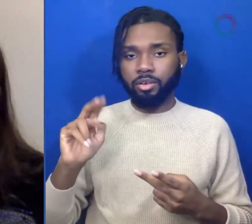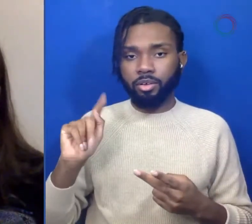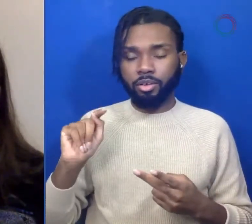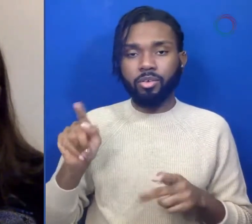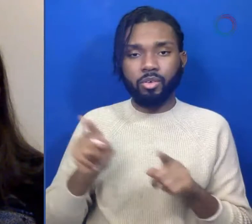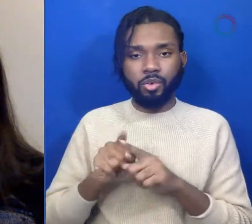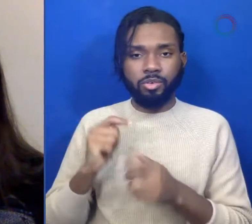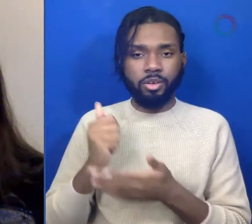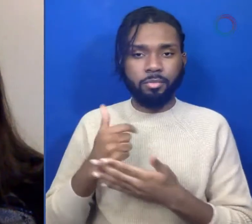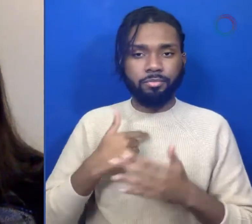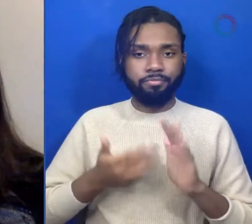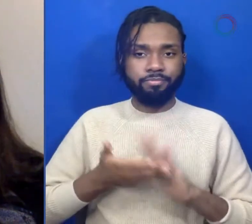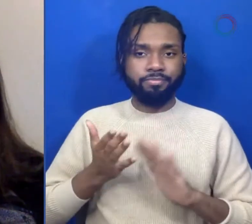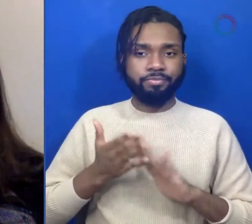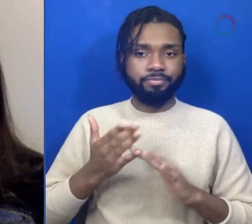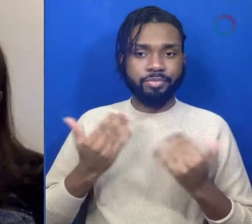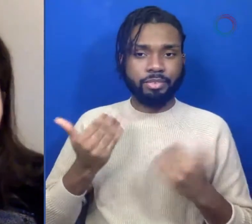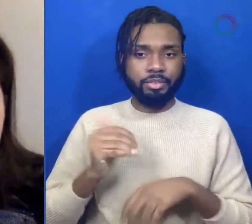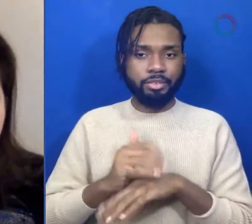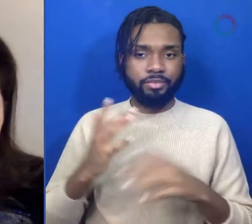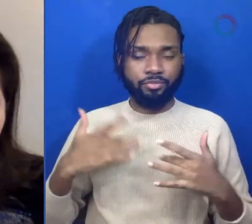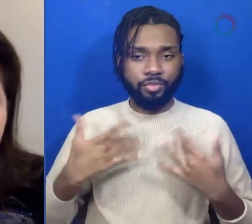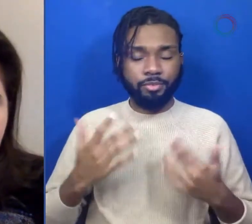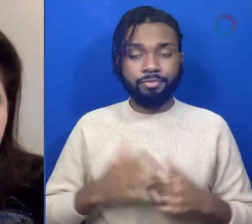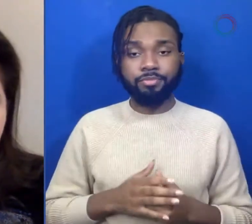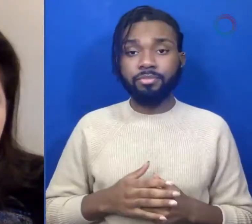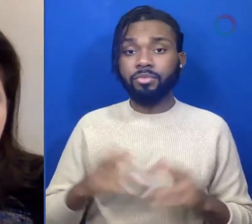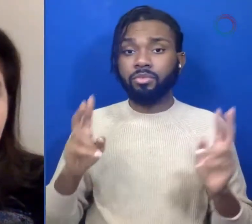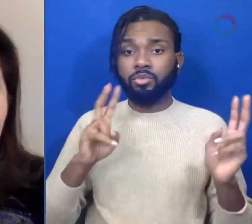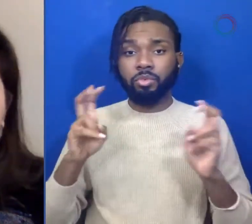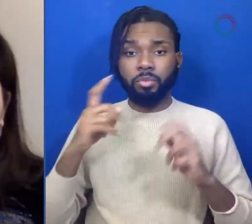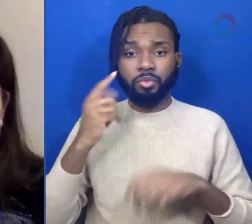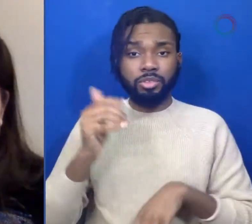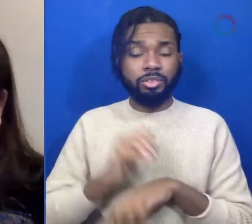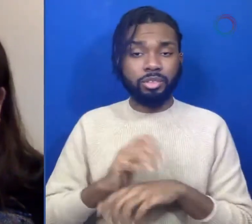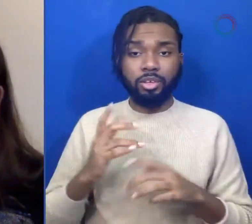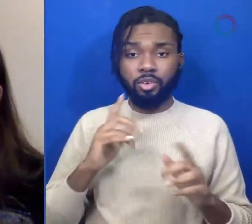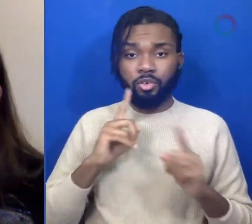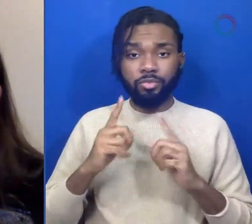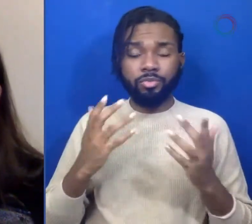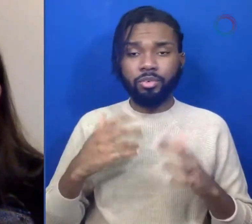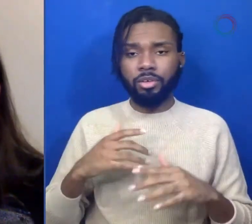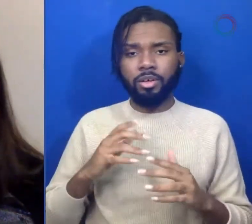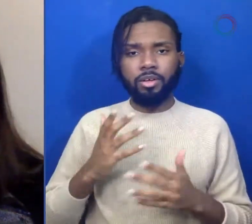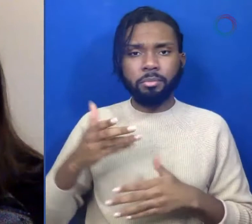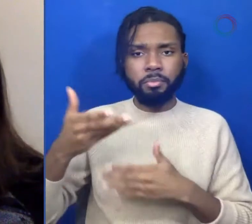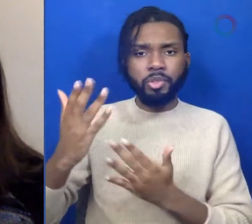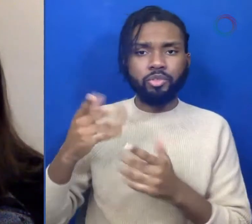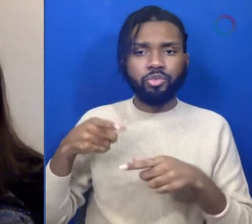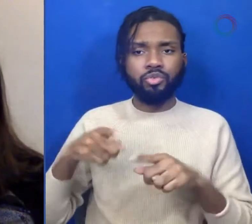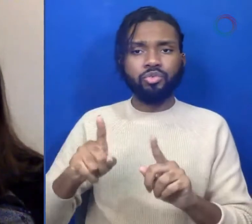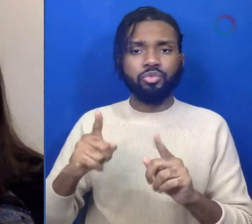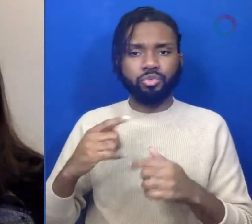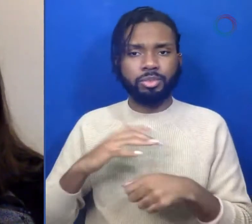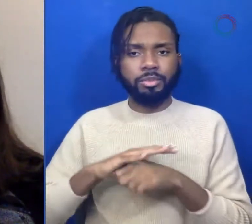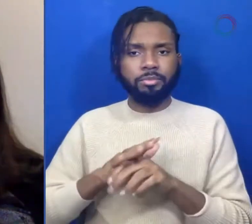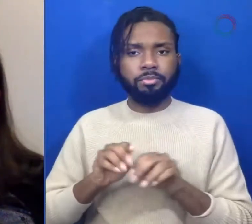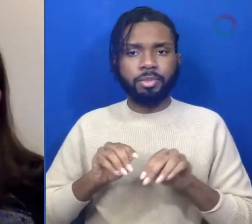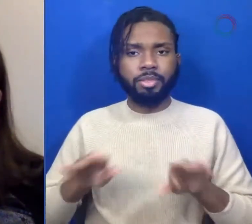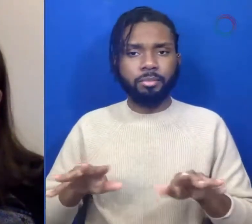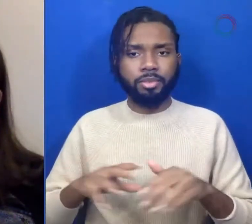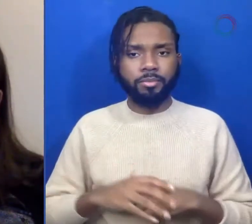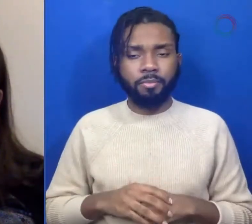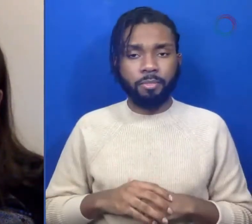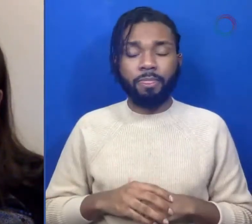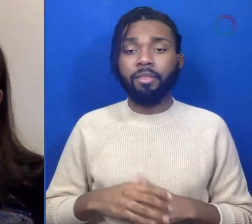this event tonight. And the topic of tonight's conversation is pitching in the time of the pandemic. And for those